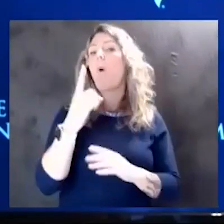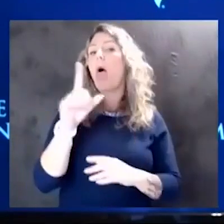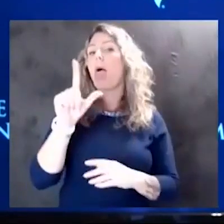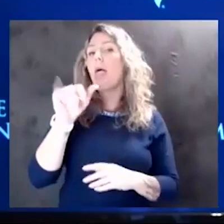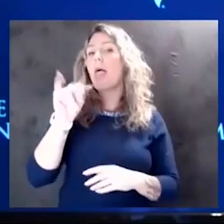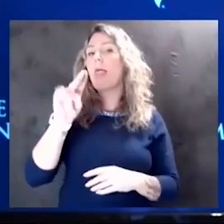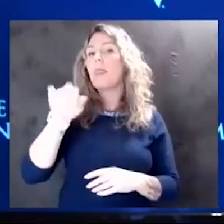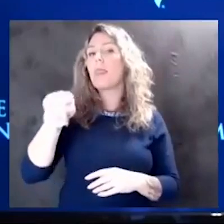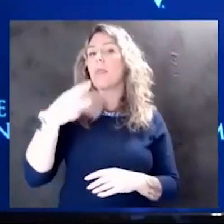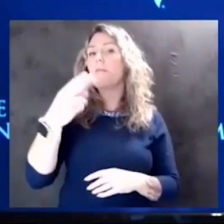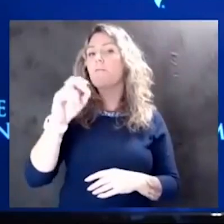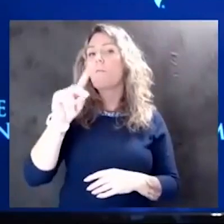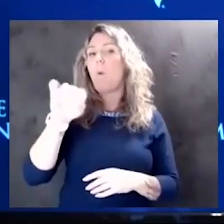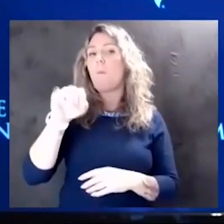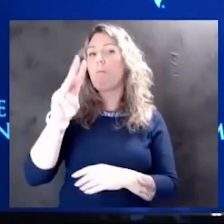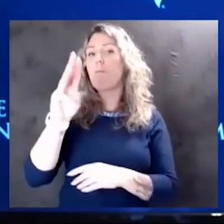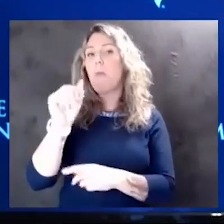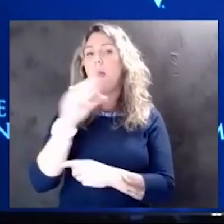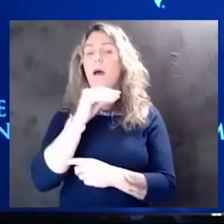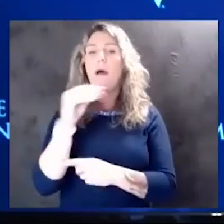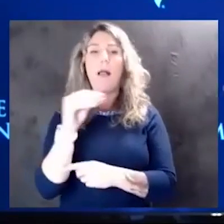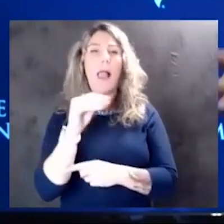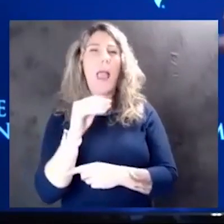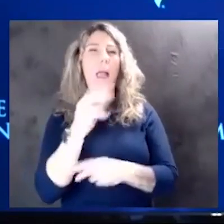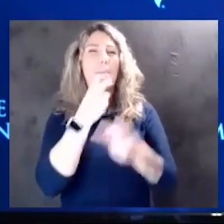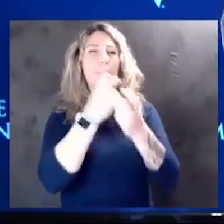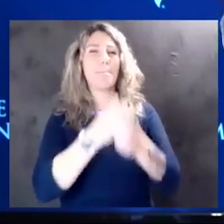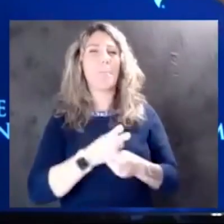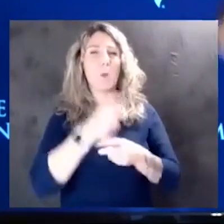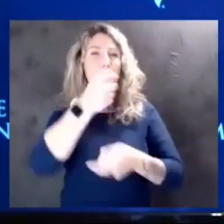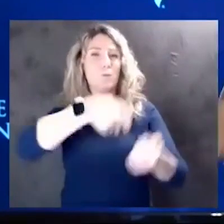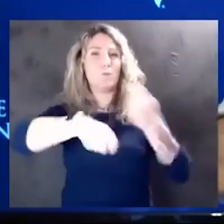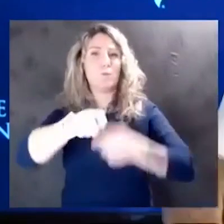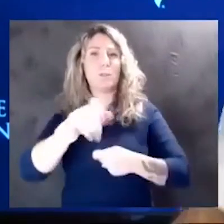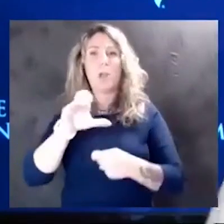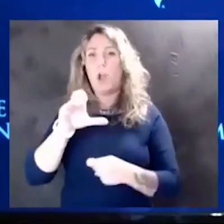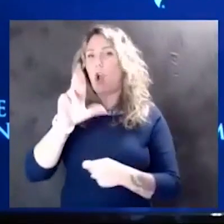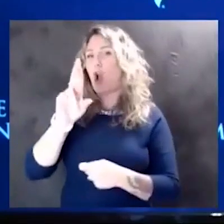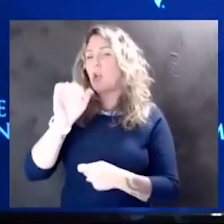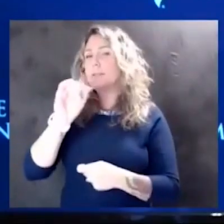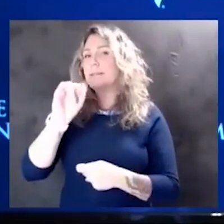transplant, and now was getting CAR T therapy, which is a really advanced form. We'll be talking about that tomorrow